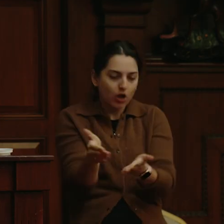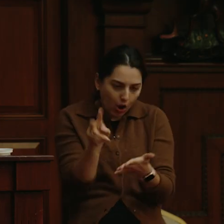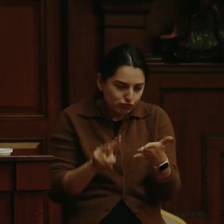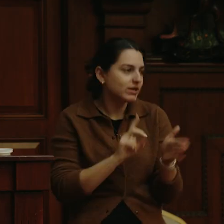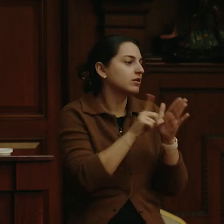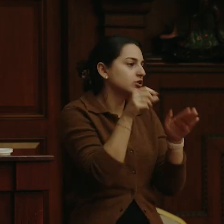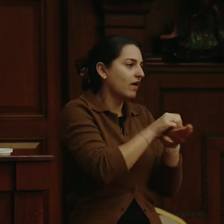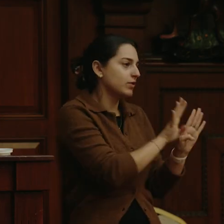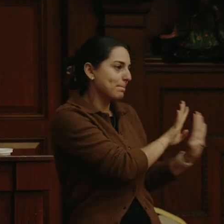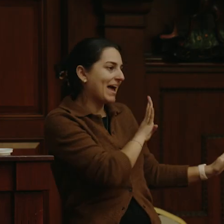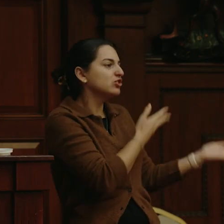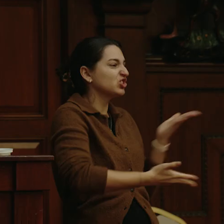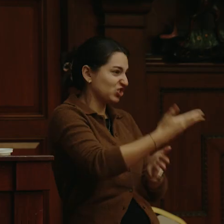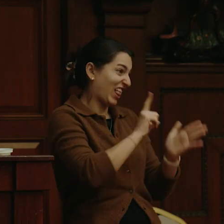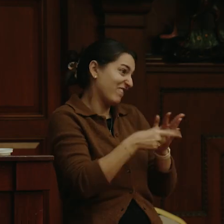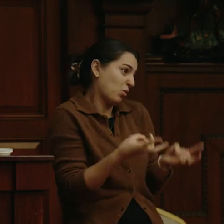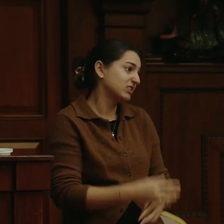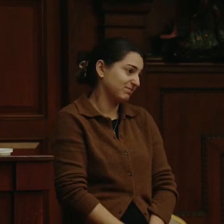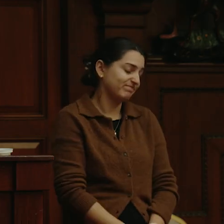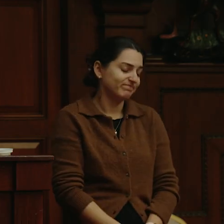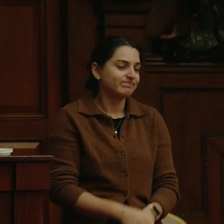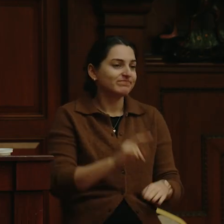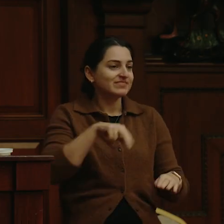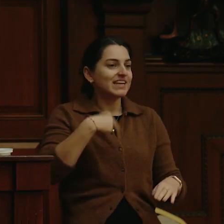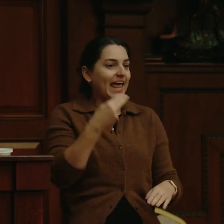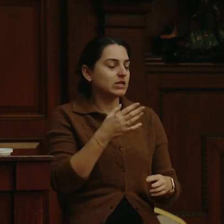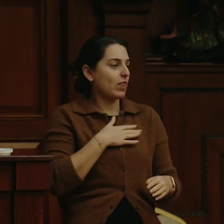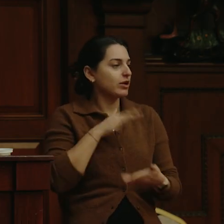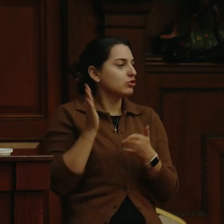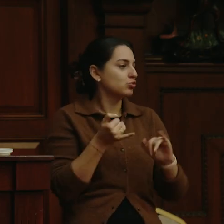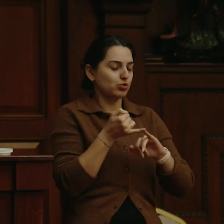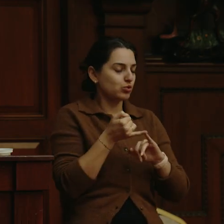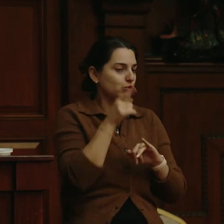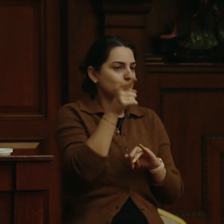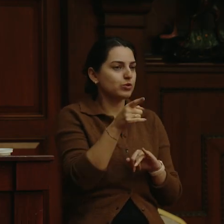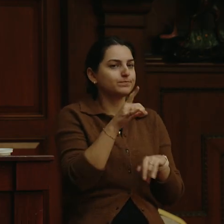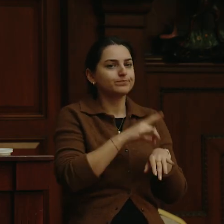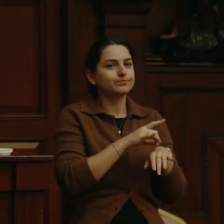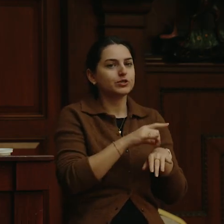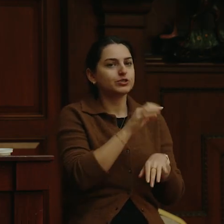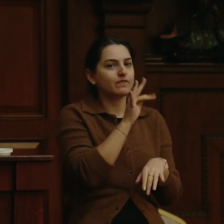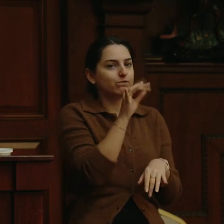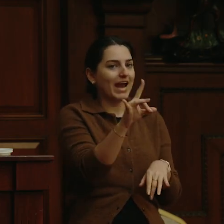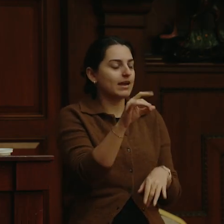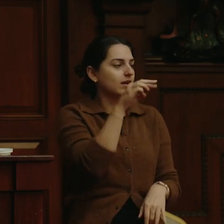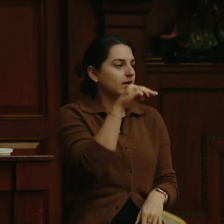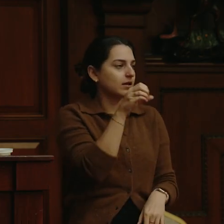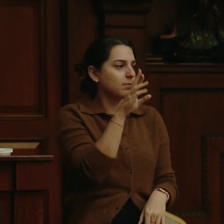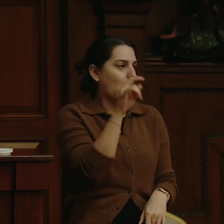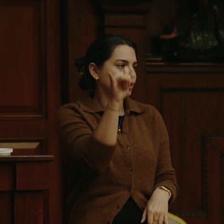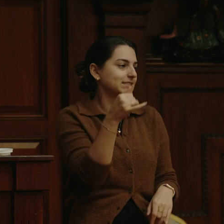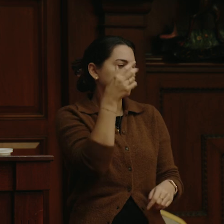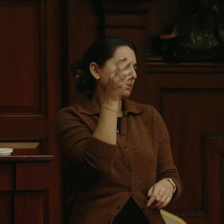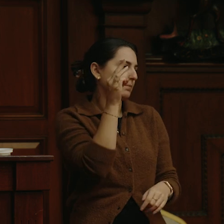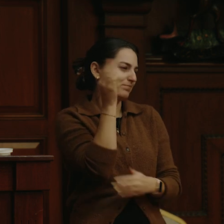them in the panel discussion later. I'd next like to introduce Prof. Frank Moriarty, who's an Associate Professor at the